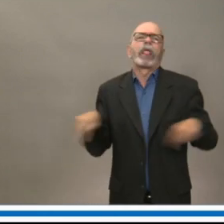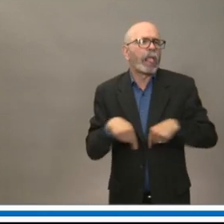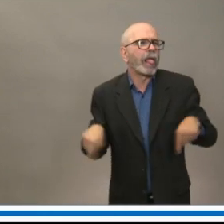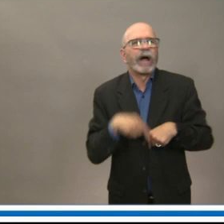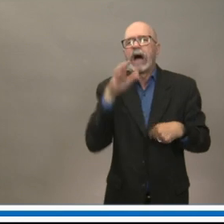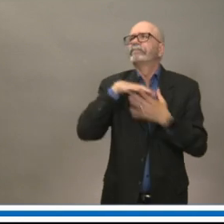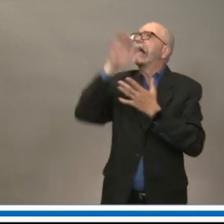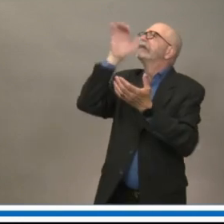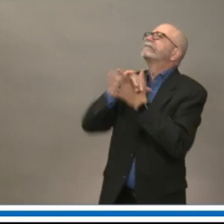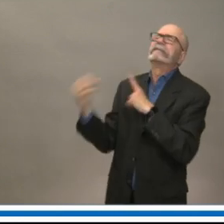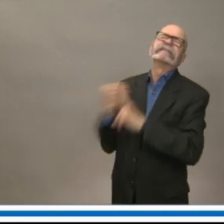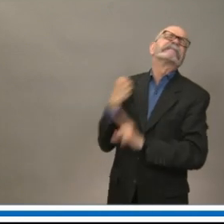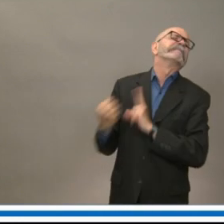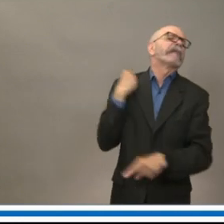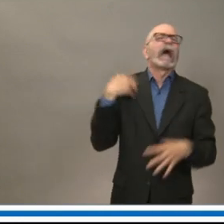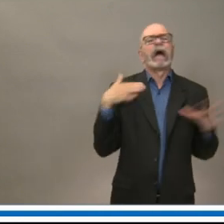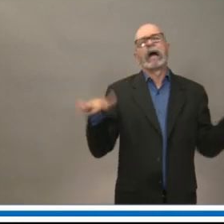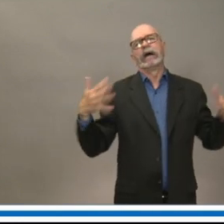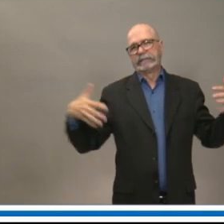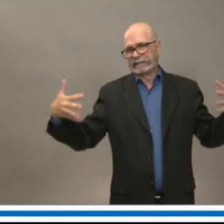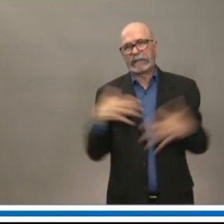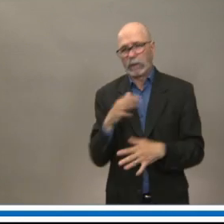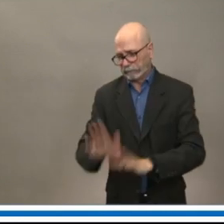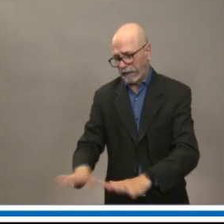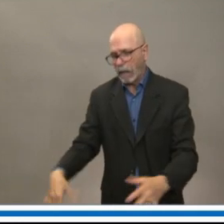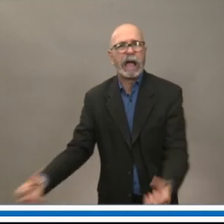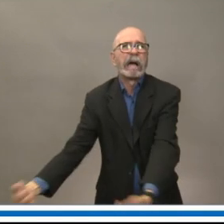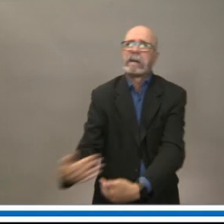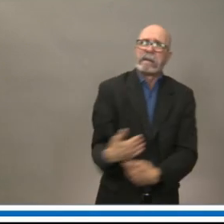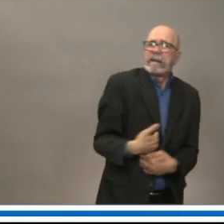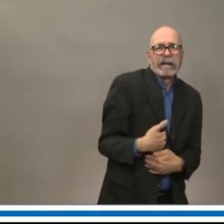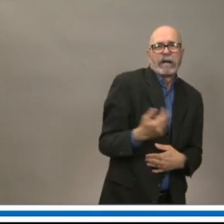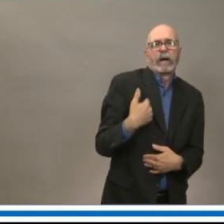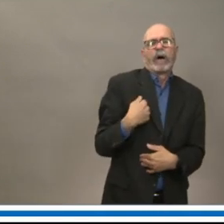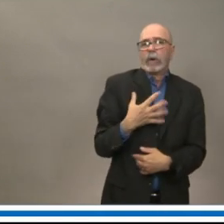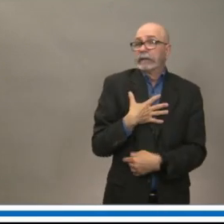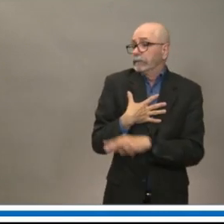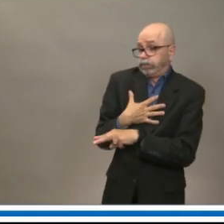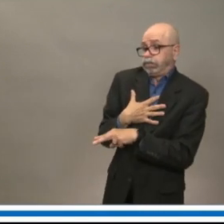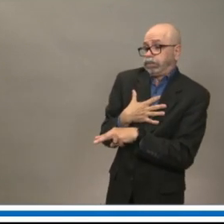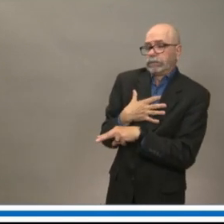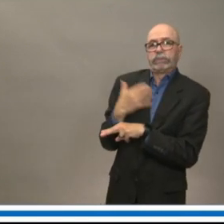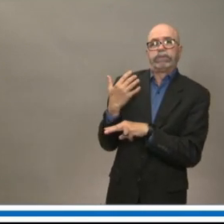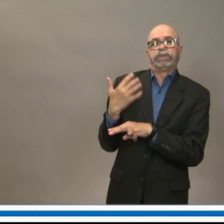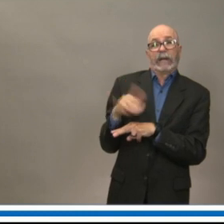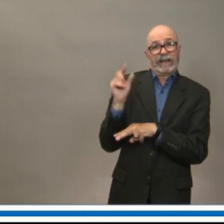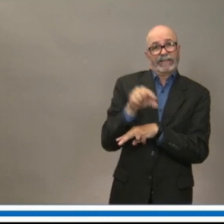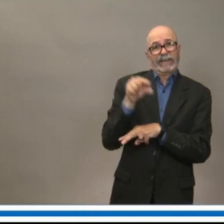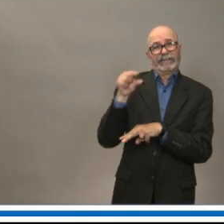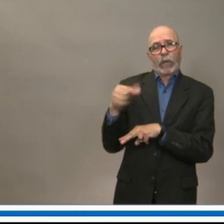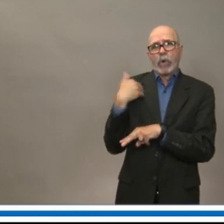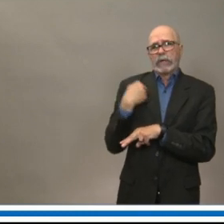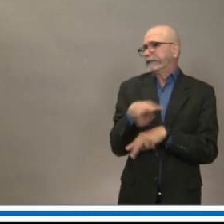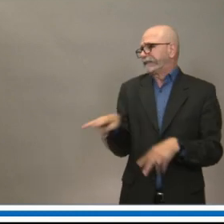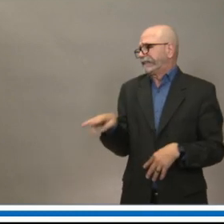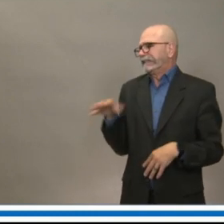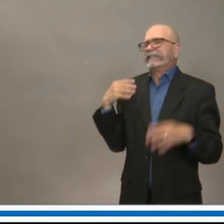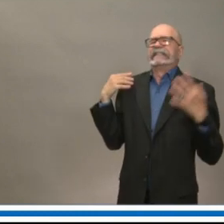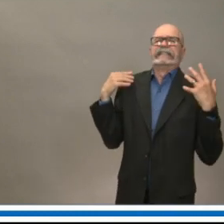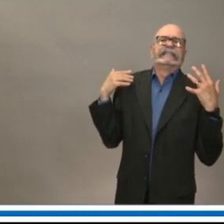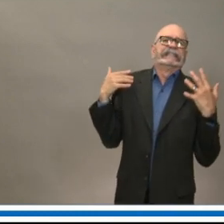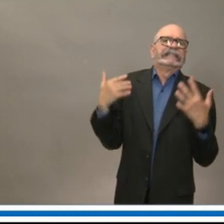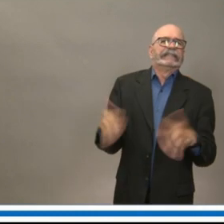children. And it is incumbent on us as a government and all of us to provide all of the safety we